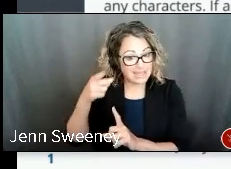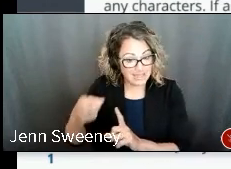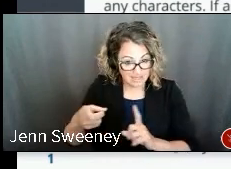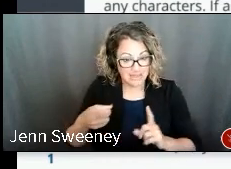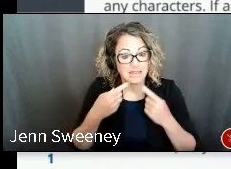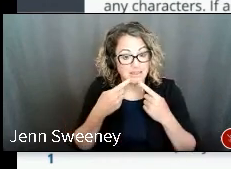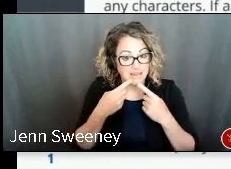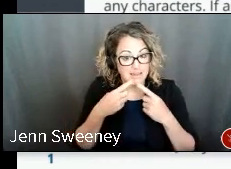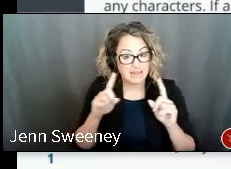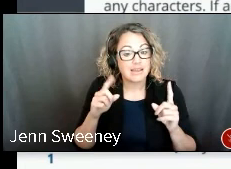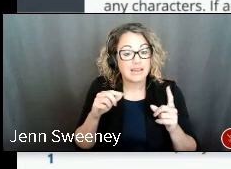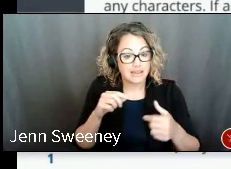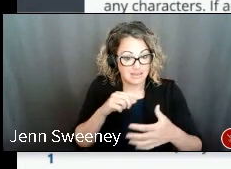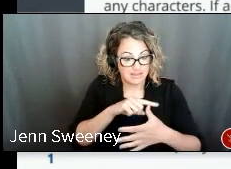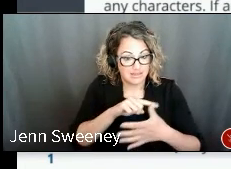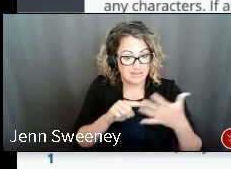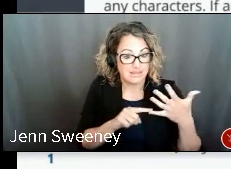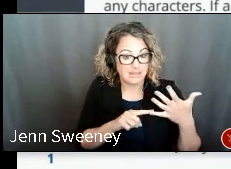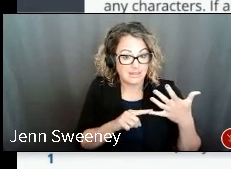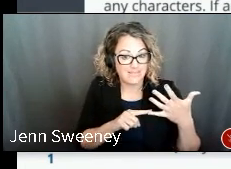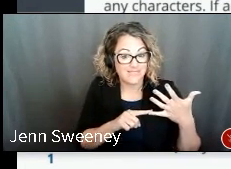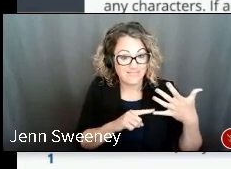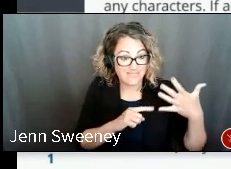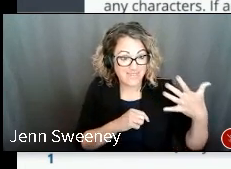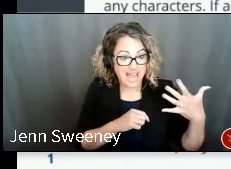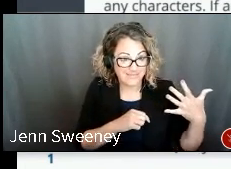are outputting five